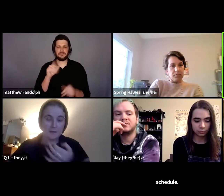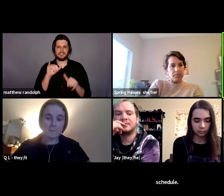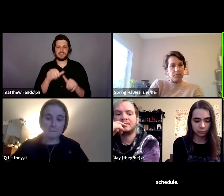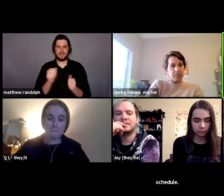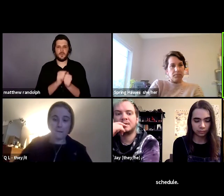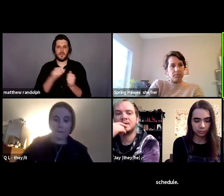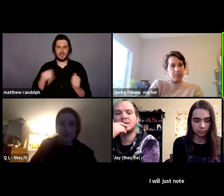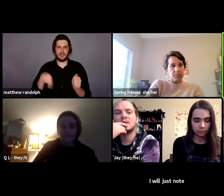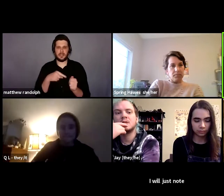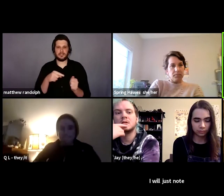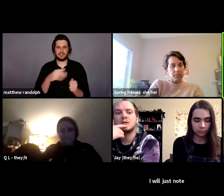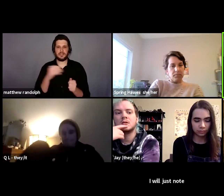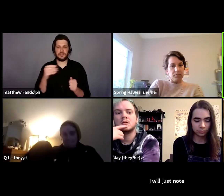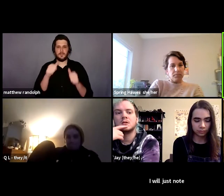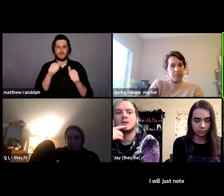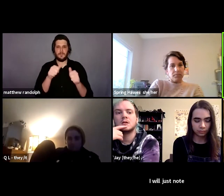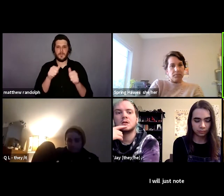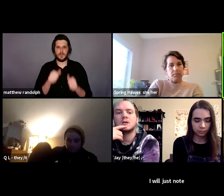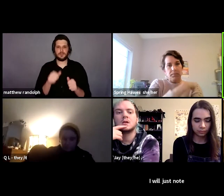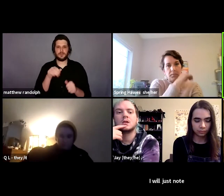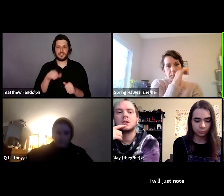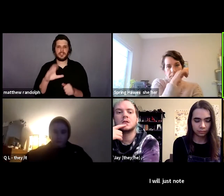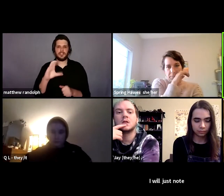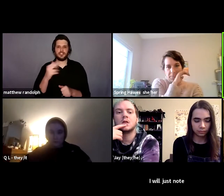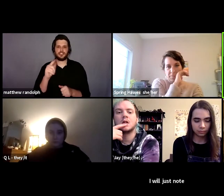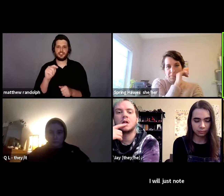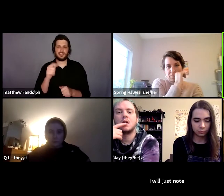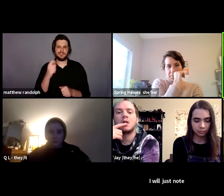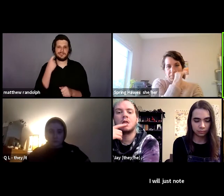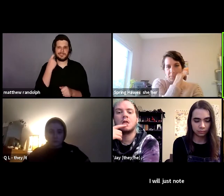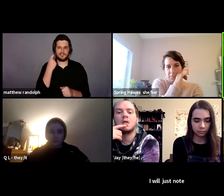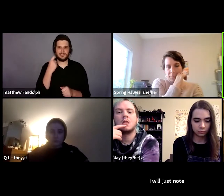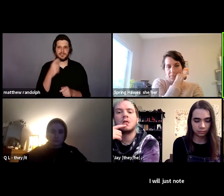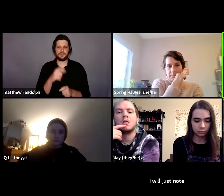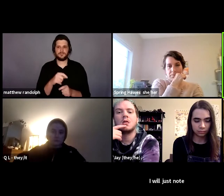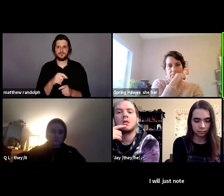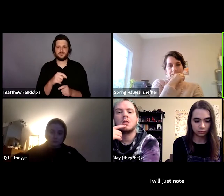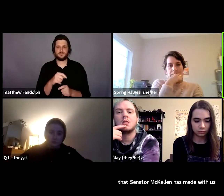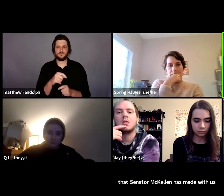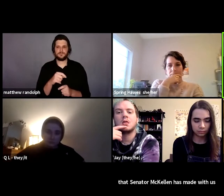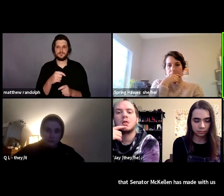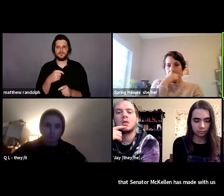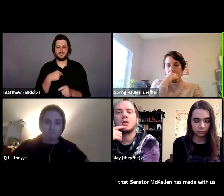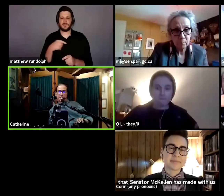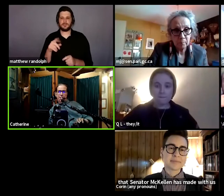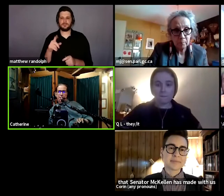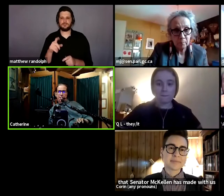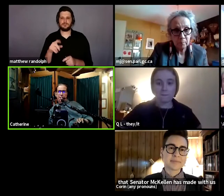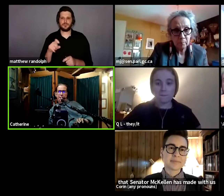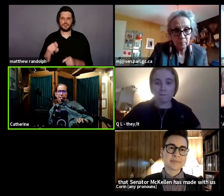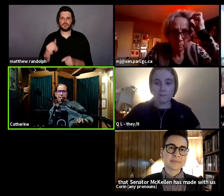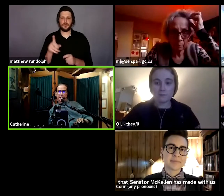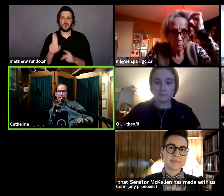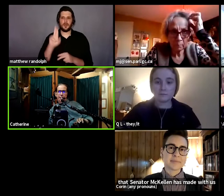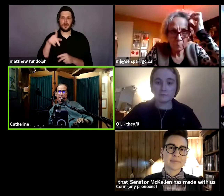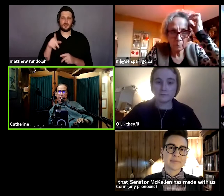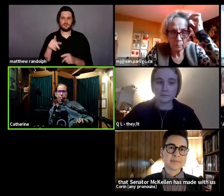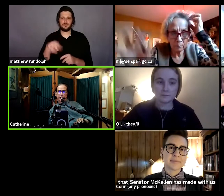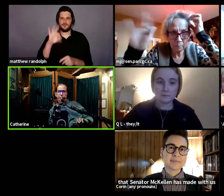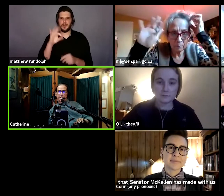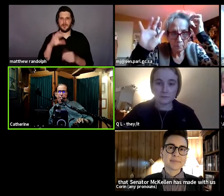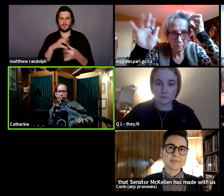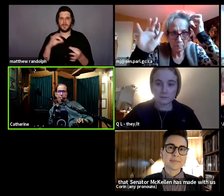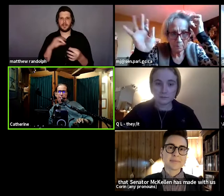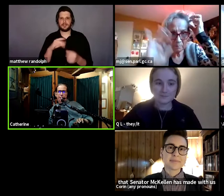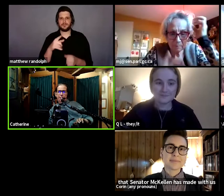and posted in the chat room a moment ago. I'll just scroll up to it.